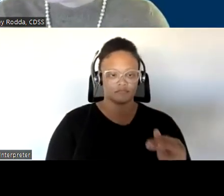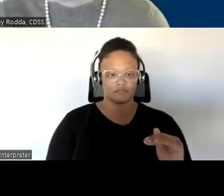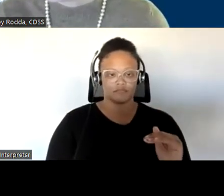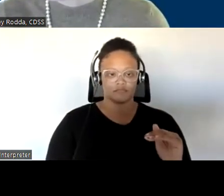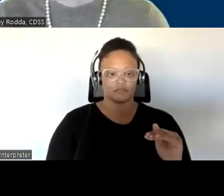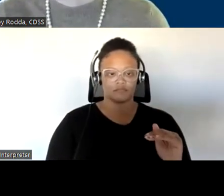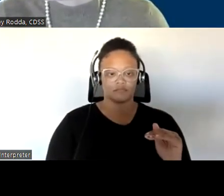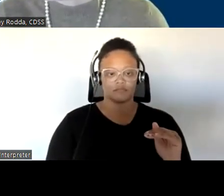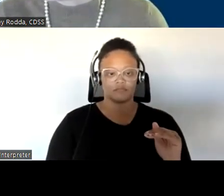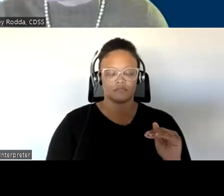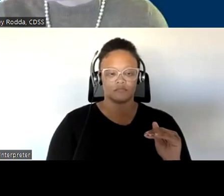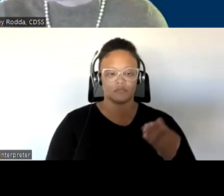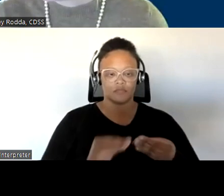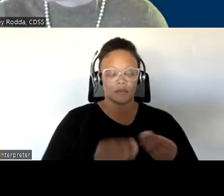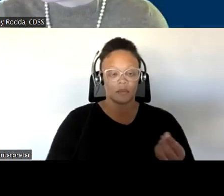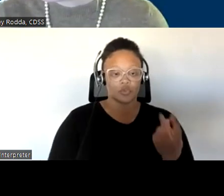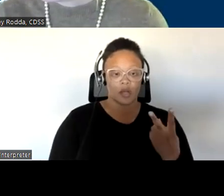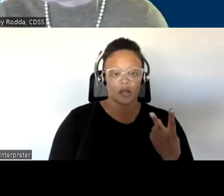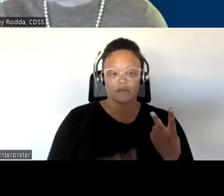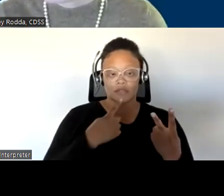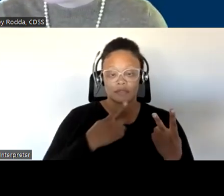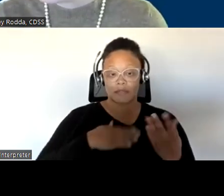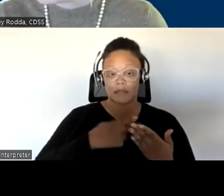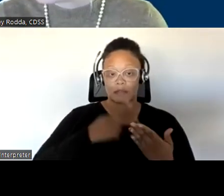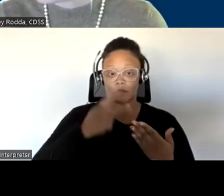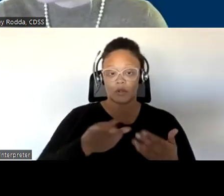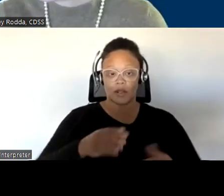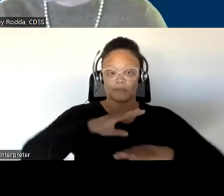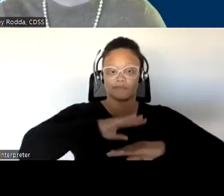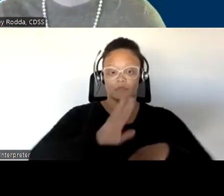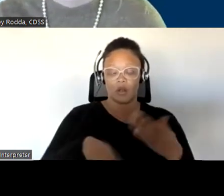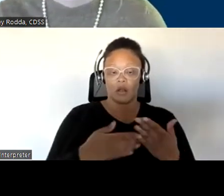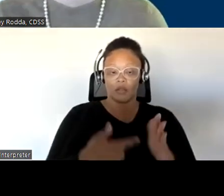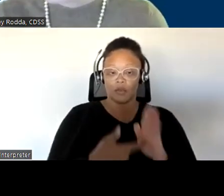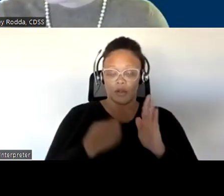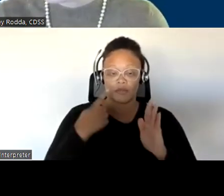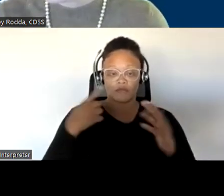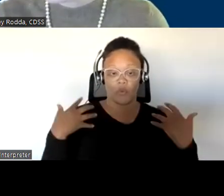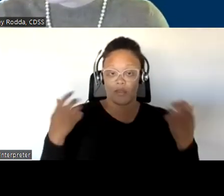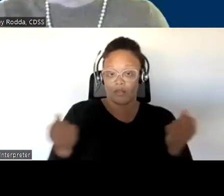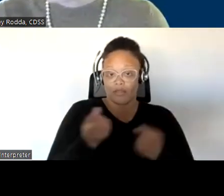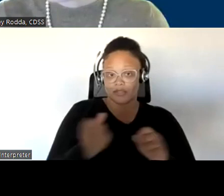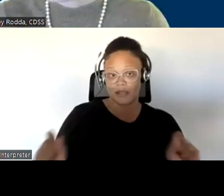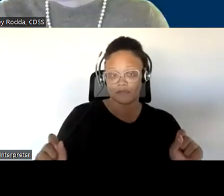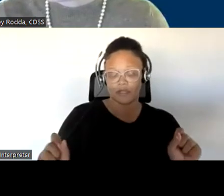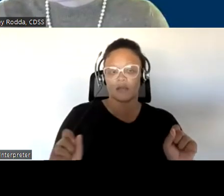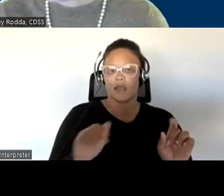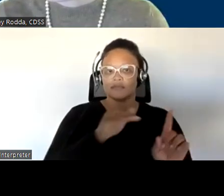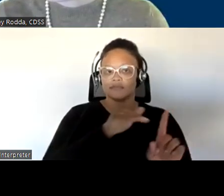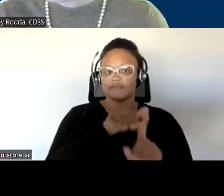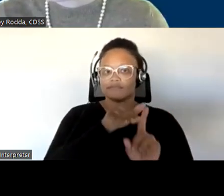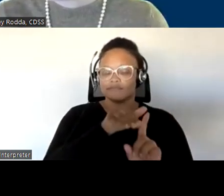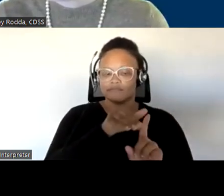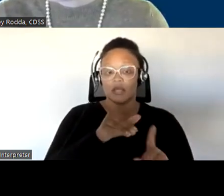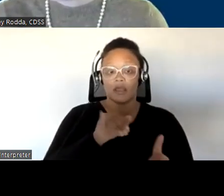indicate that my program meets all currently required CCDF health and safety standards. And again, just as a reminder, if I were to say